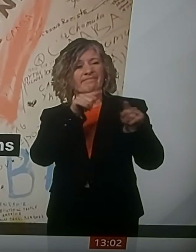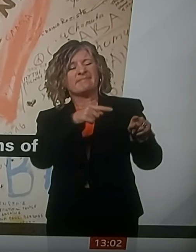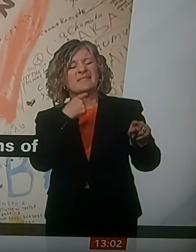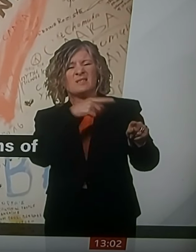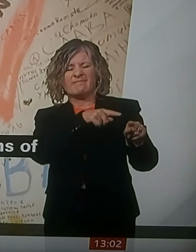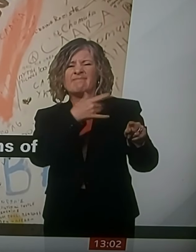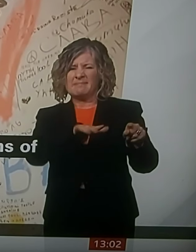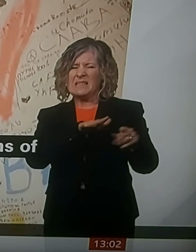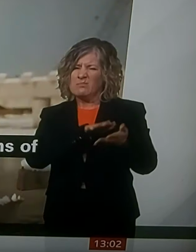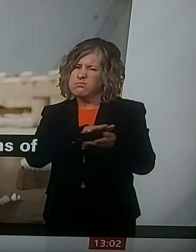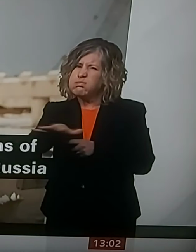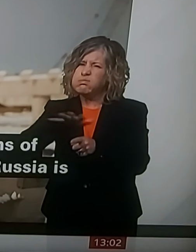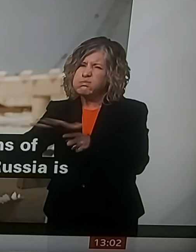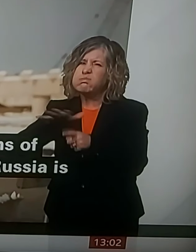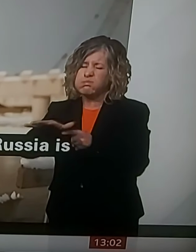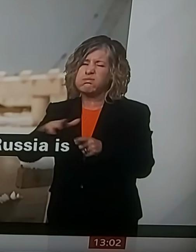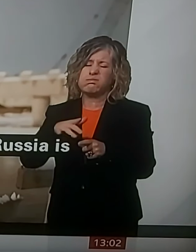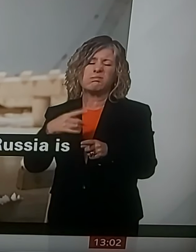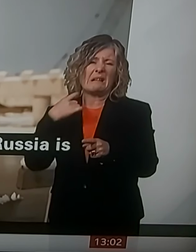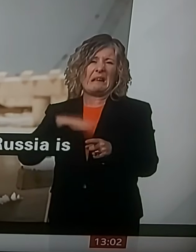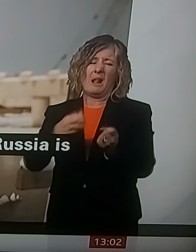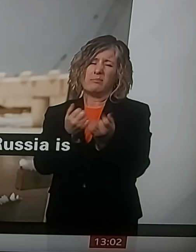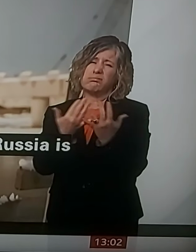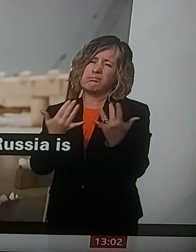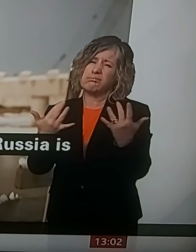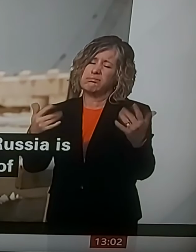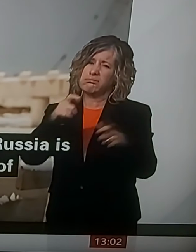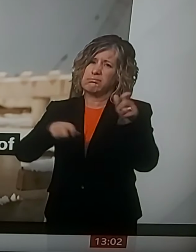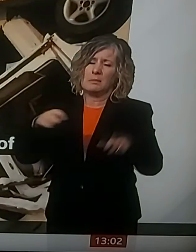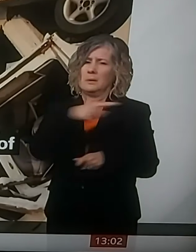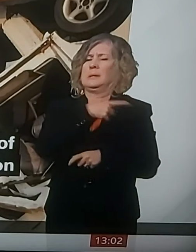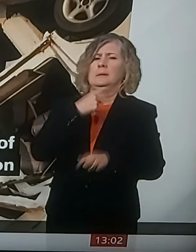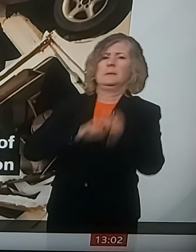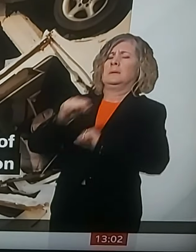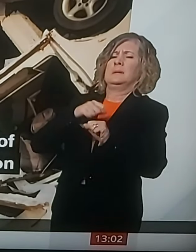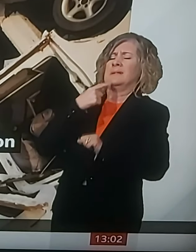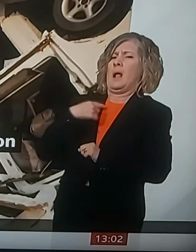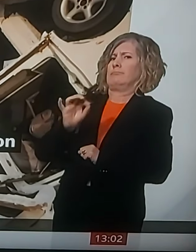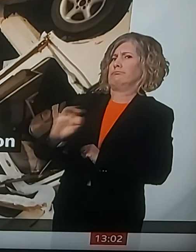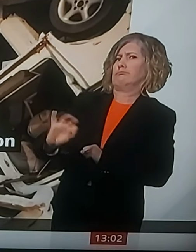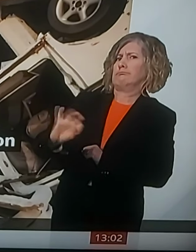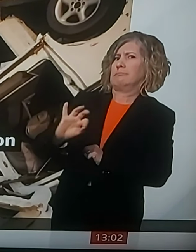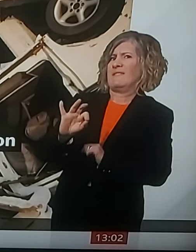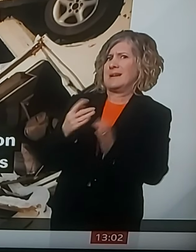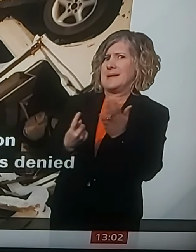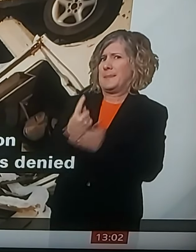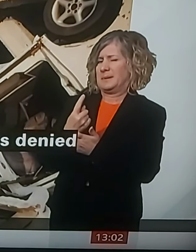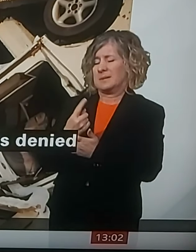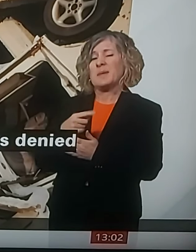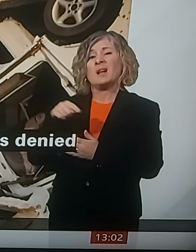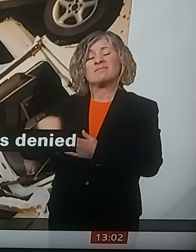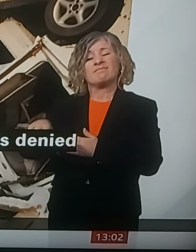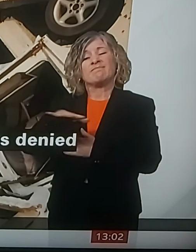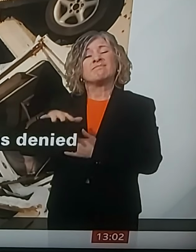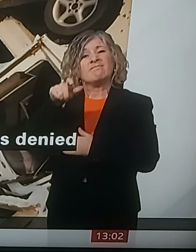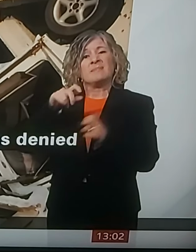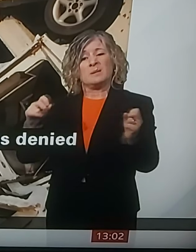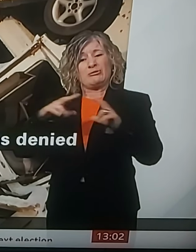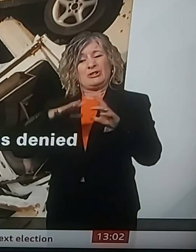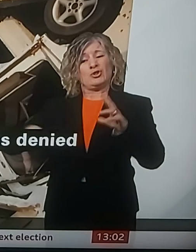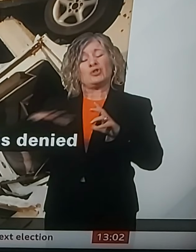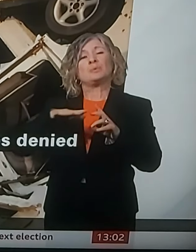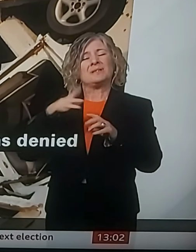occupation earlier this year. Hostage arrived, targeting civilians. At Irpin Bridge, the Church of England's most senior